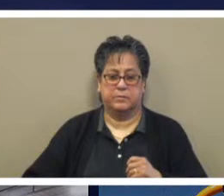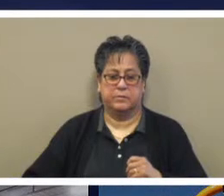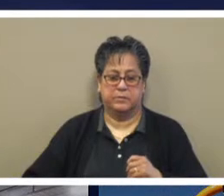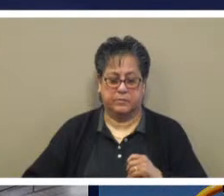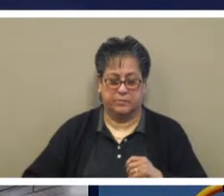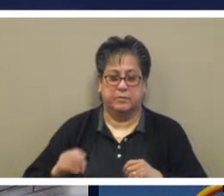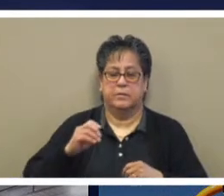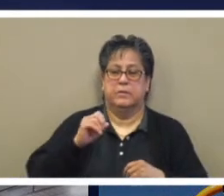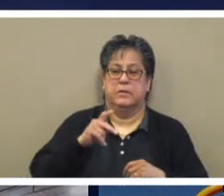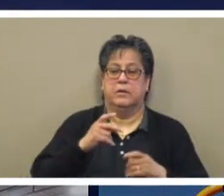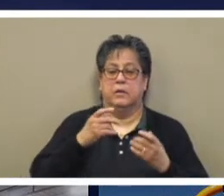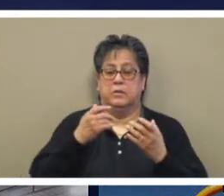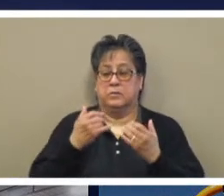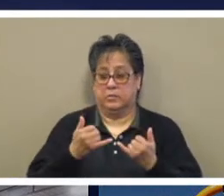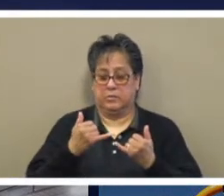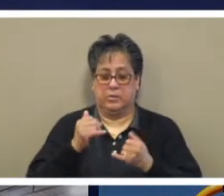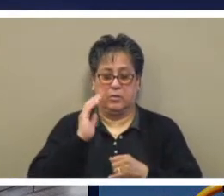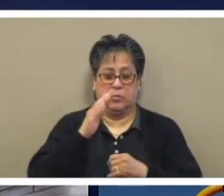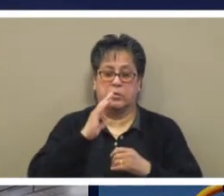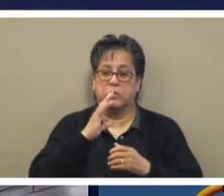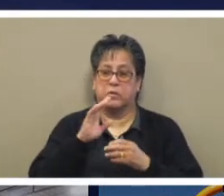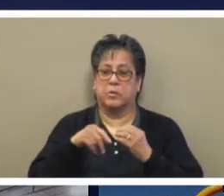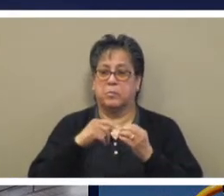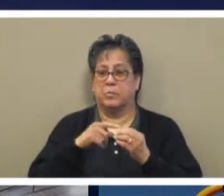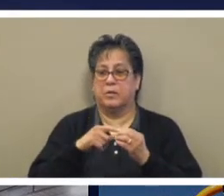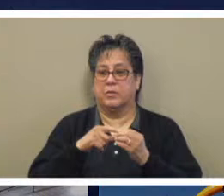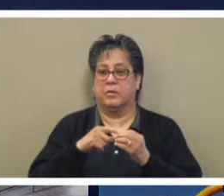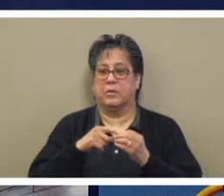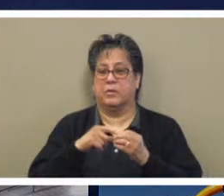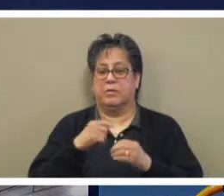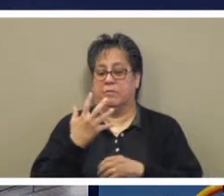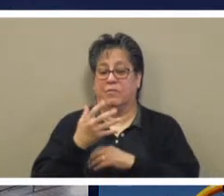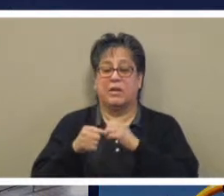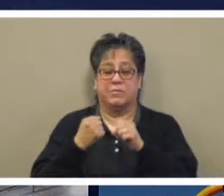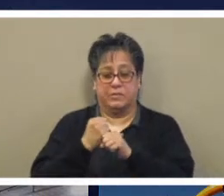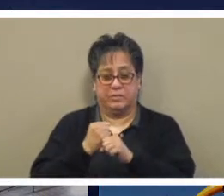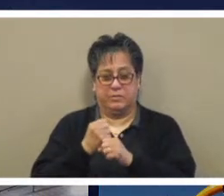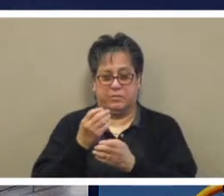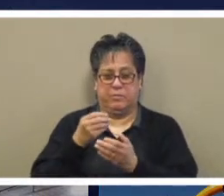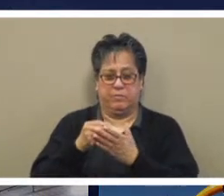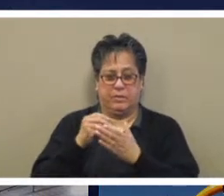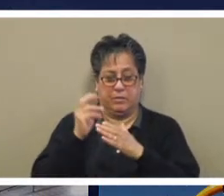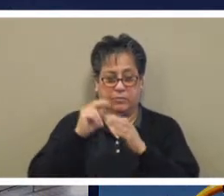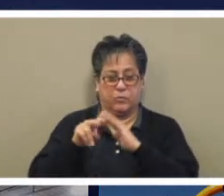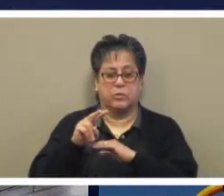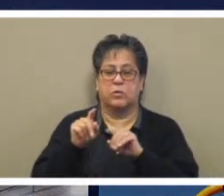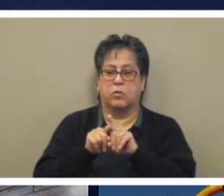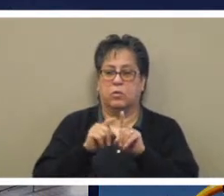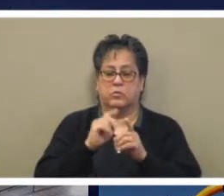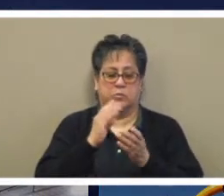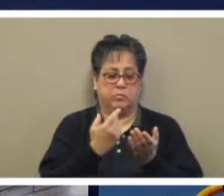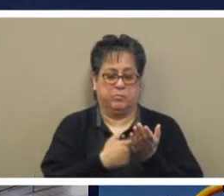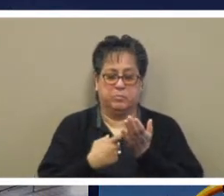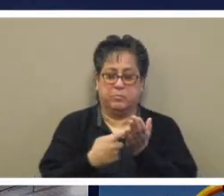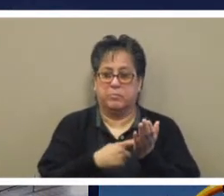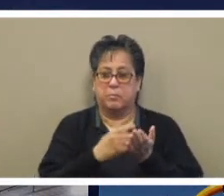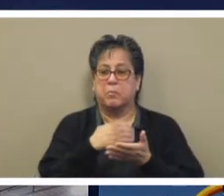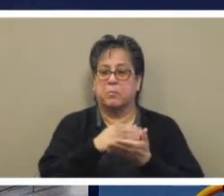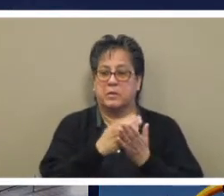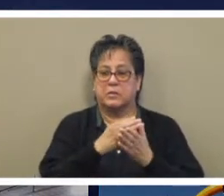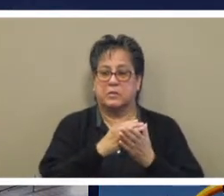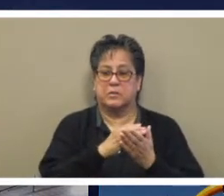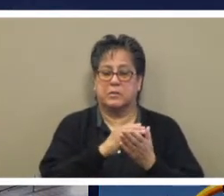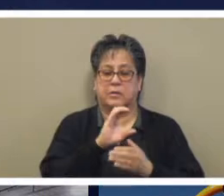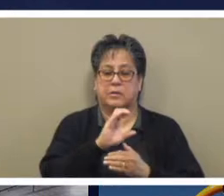All right, so today we're going to talk about our multi-year financial forecast. So here we'll also be going over the budget calendar, as well as Robert